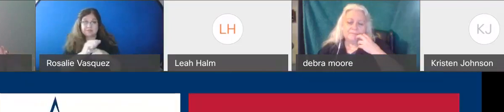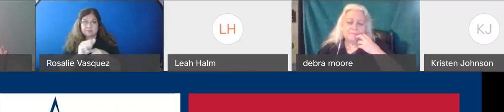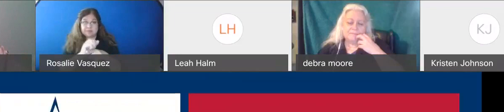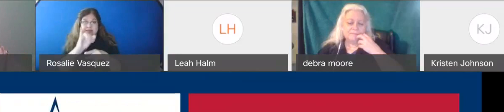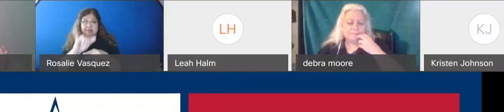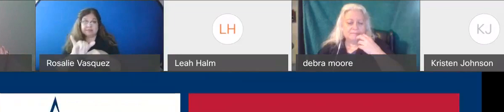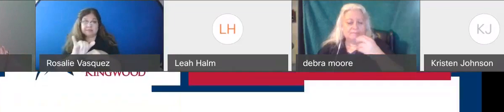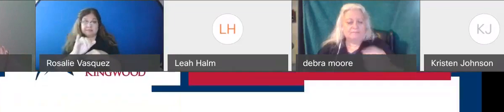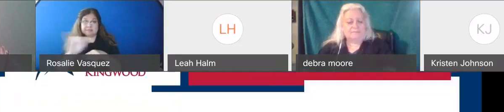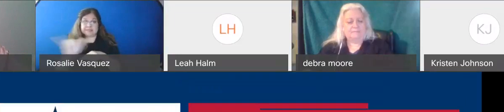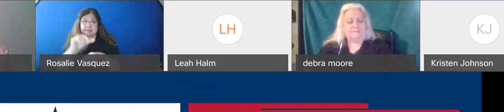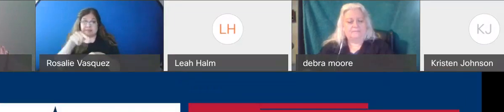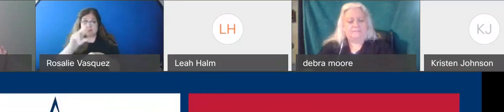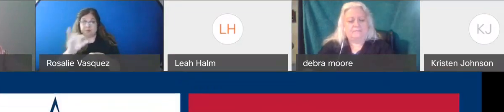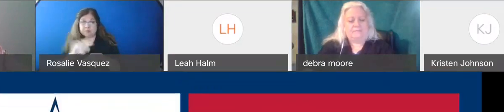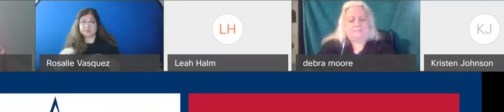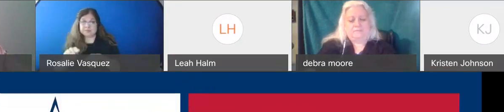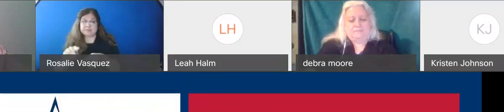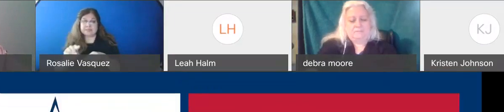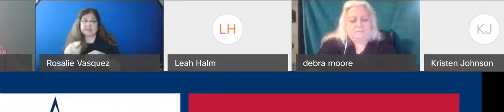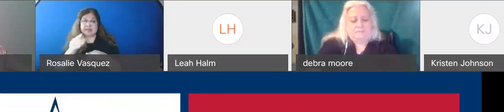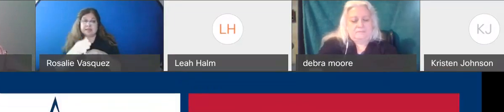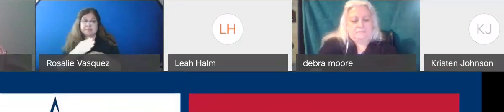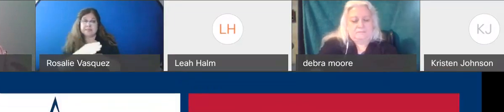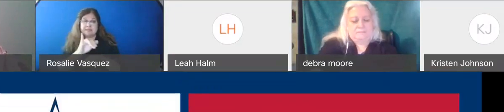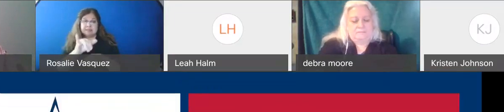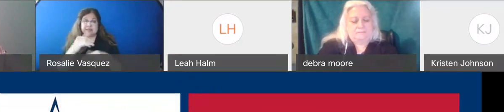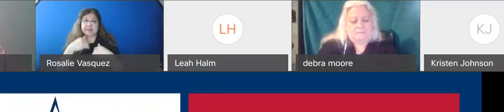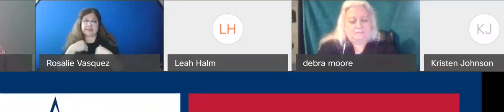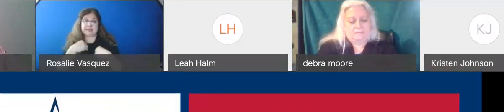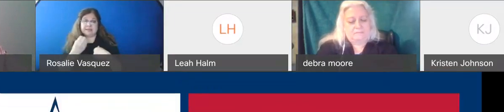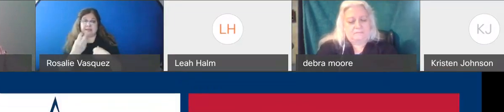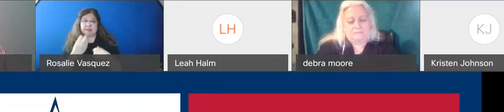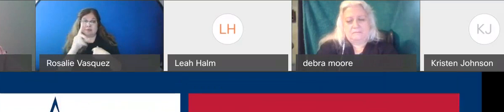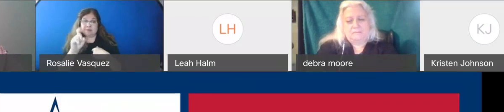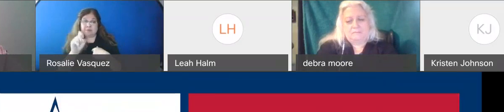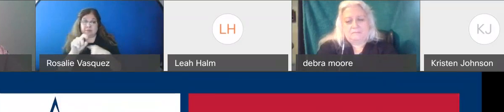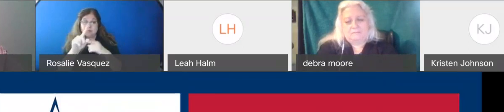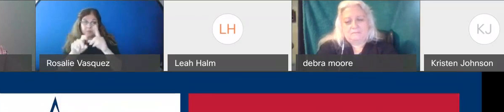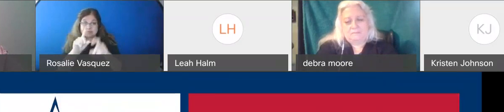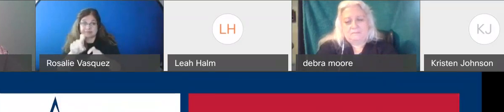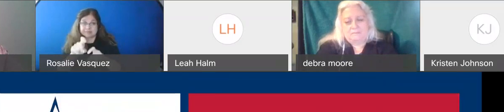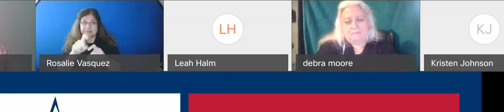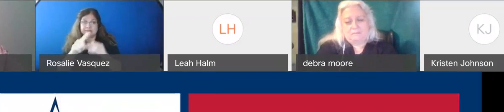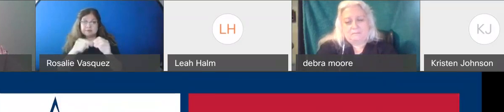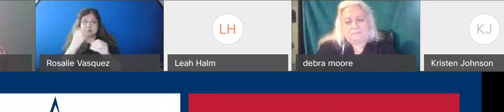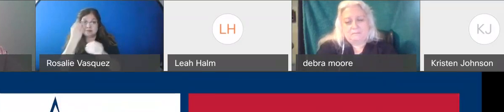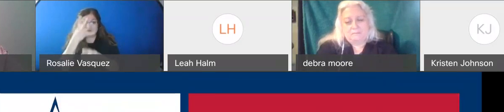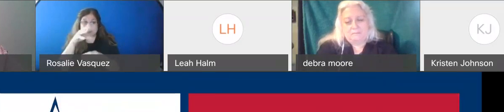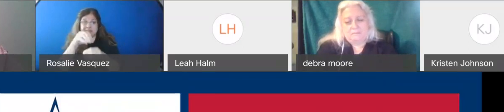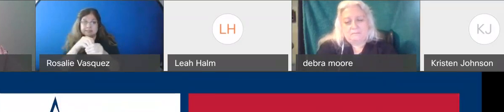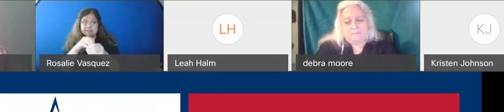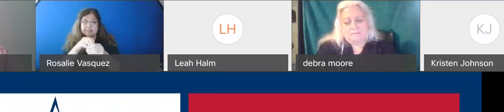is the same quiz, it's just been updated. So it does have 12 questions which cover information that was already covered in this